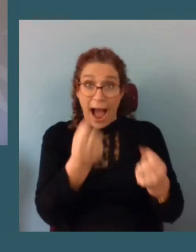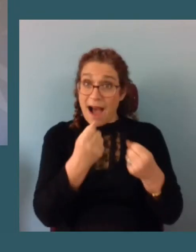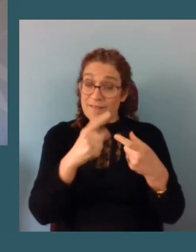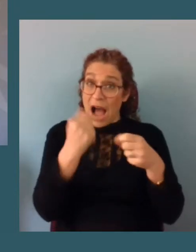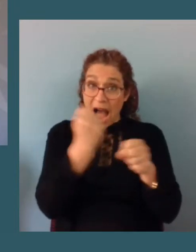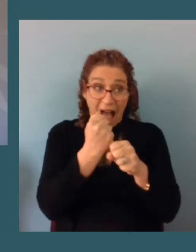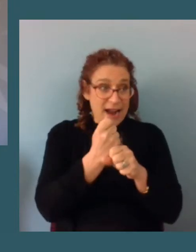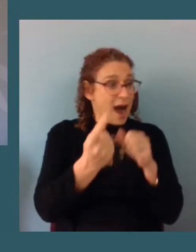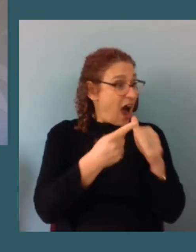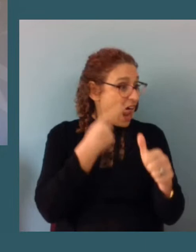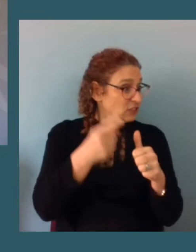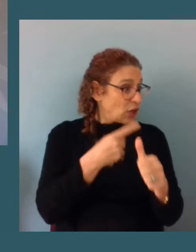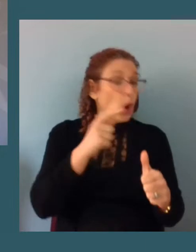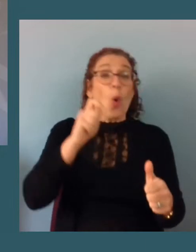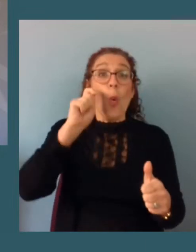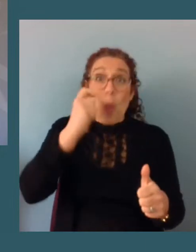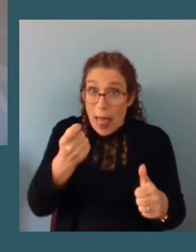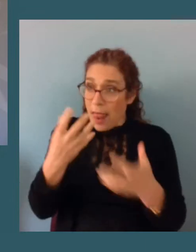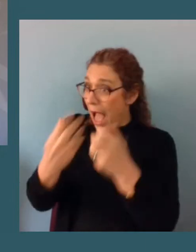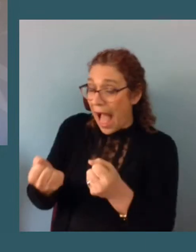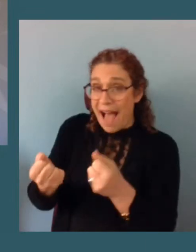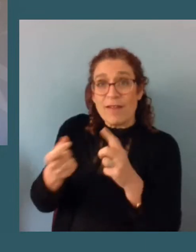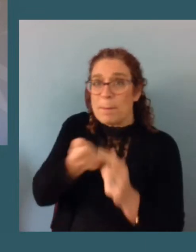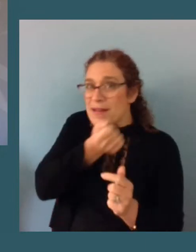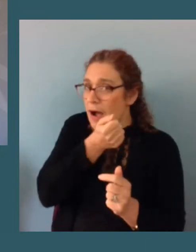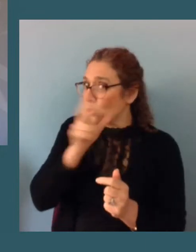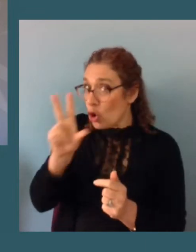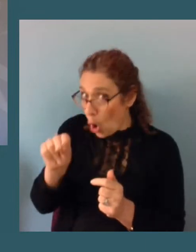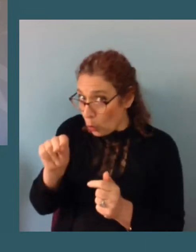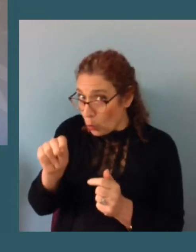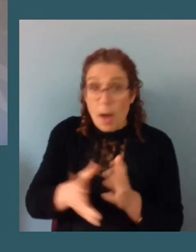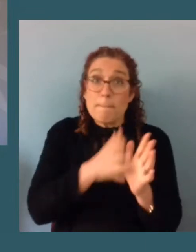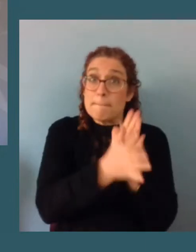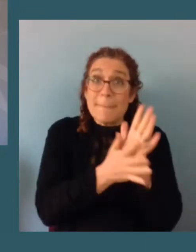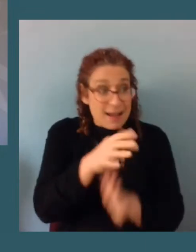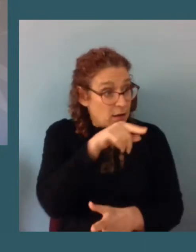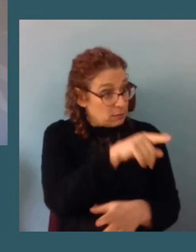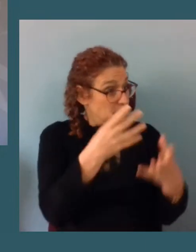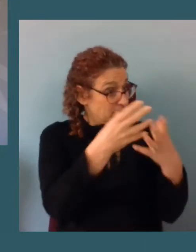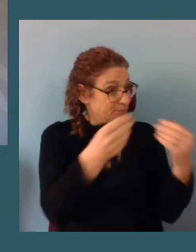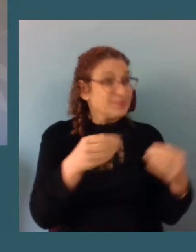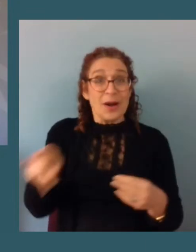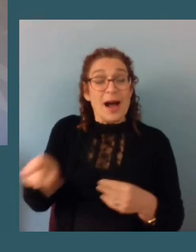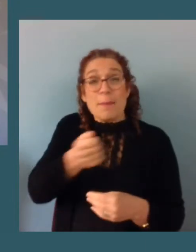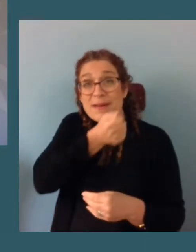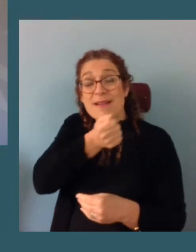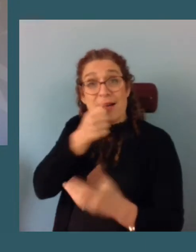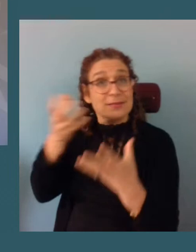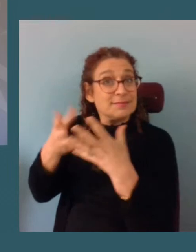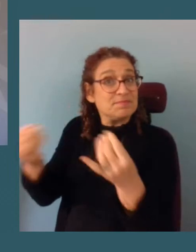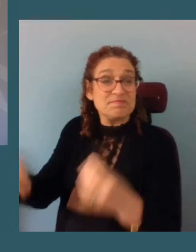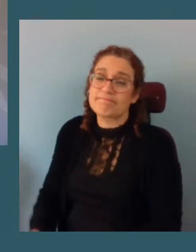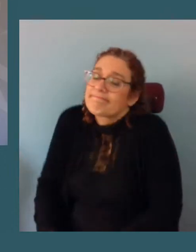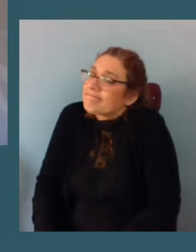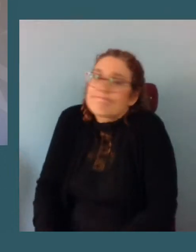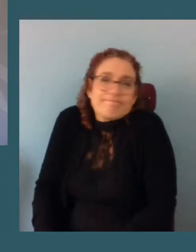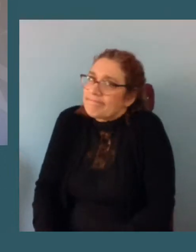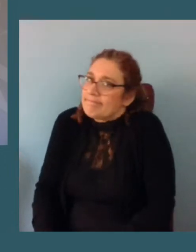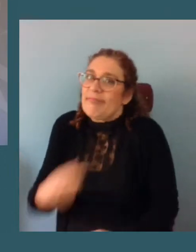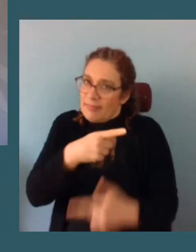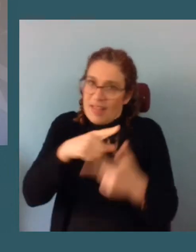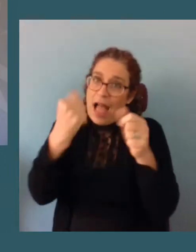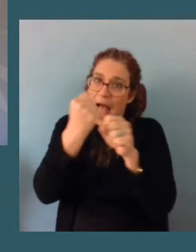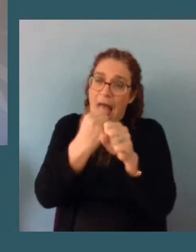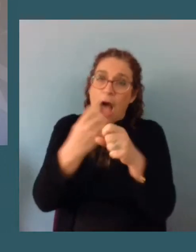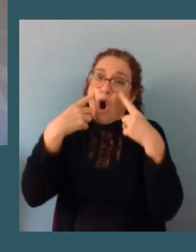allergy will also resolve. By and large, peanut allergy is a lifelong allergy. And if you've got